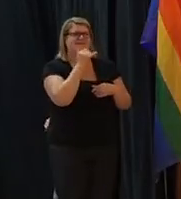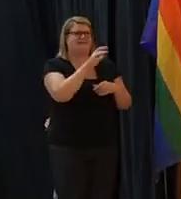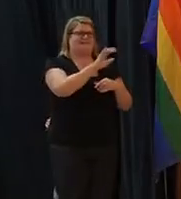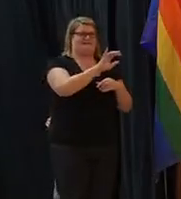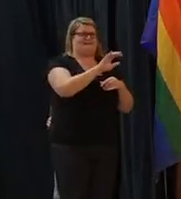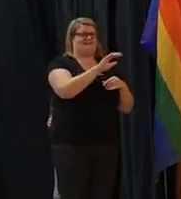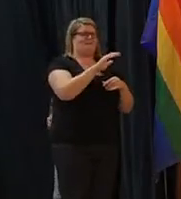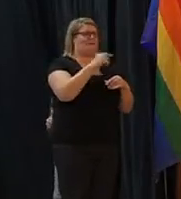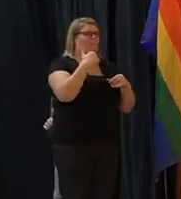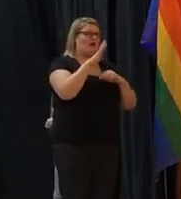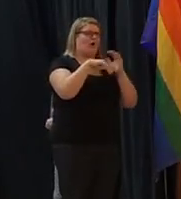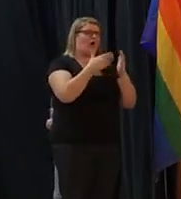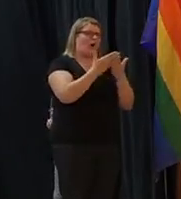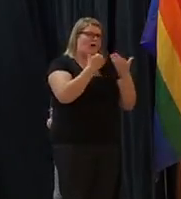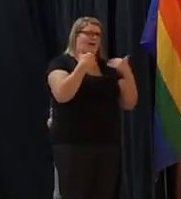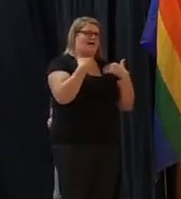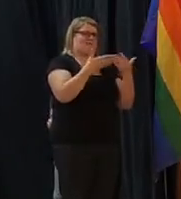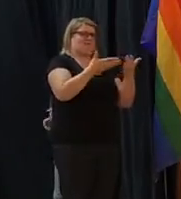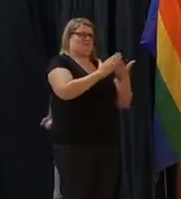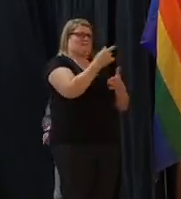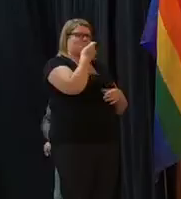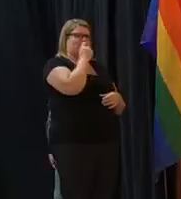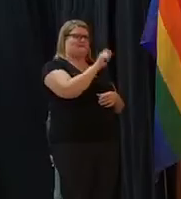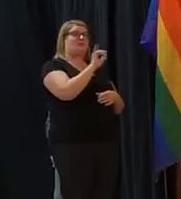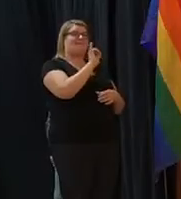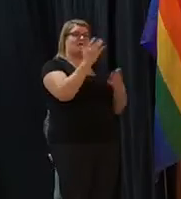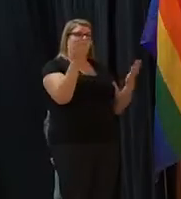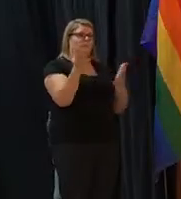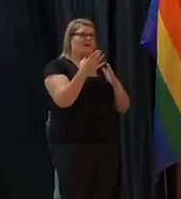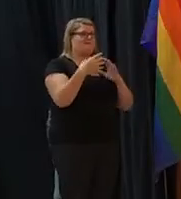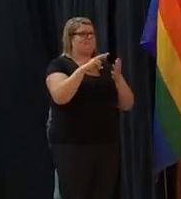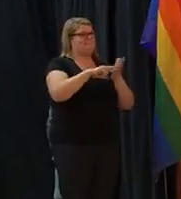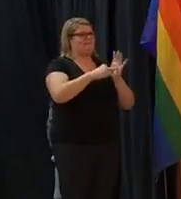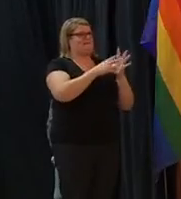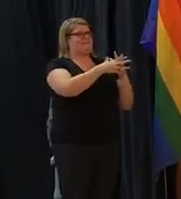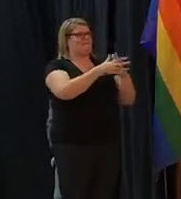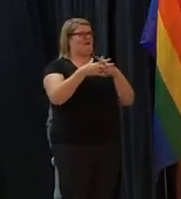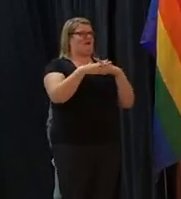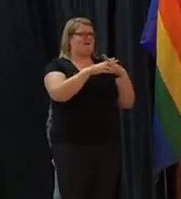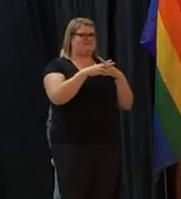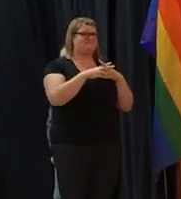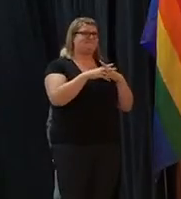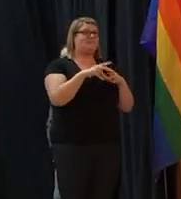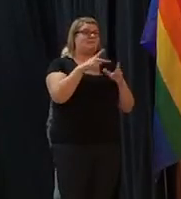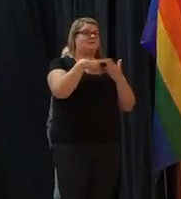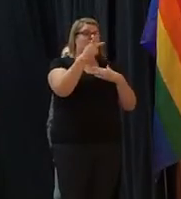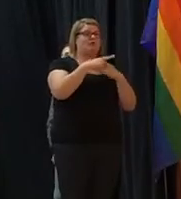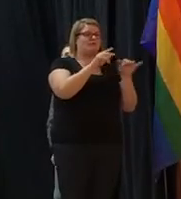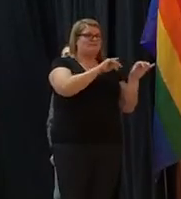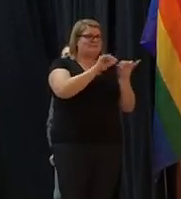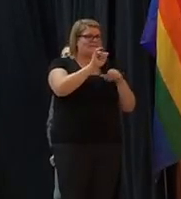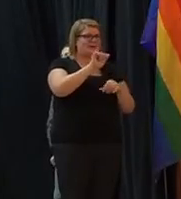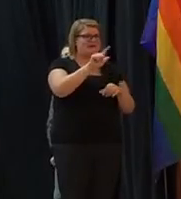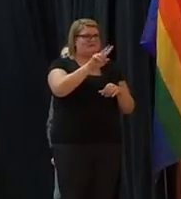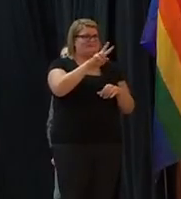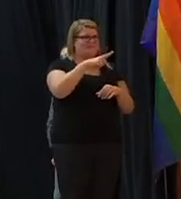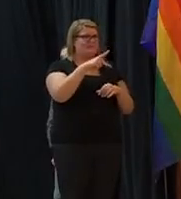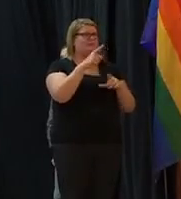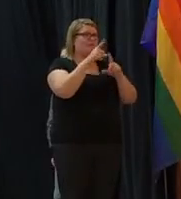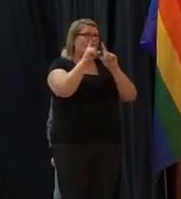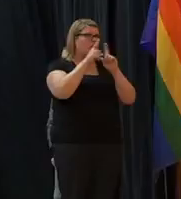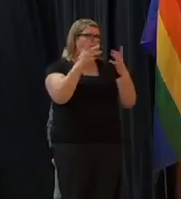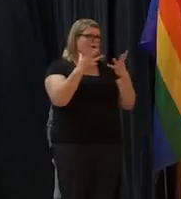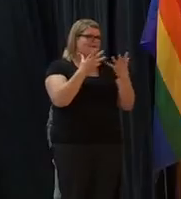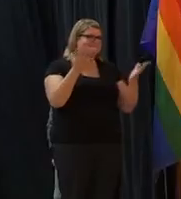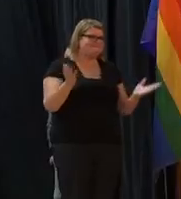inalienable rights. That's what defines America. Now, programs like the IVLP aim to foster